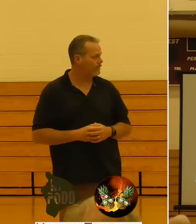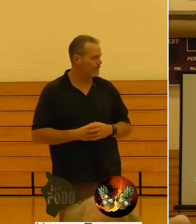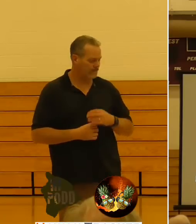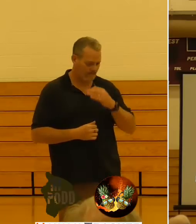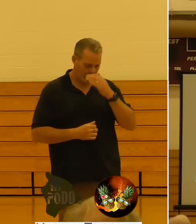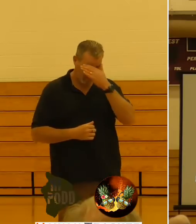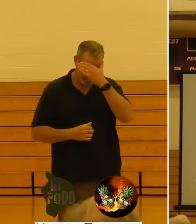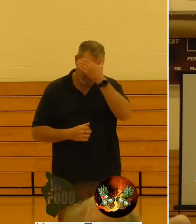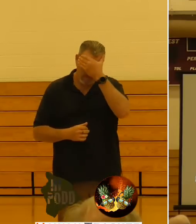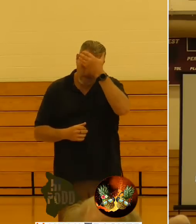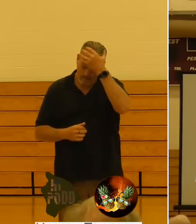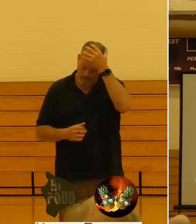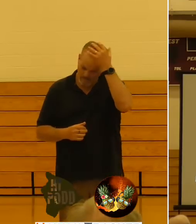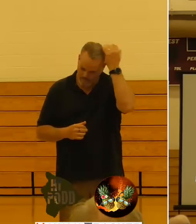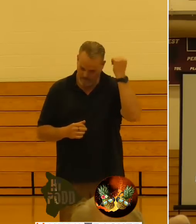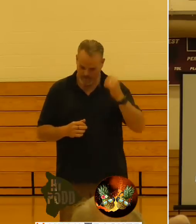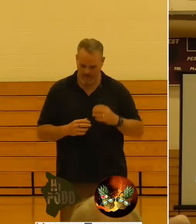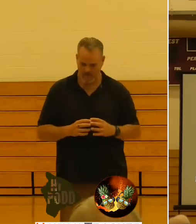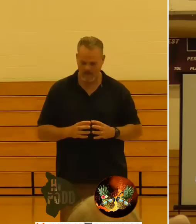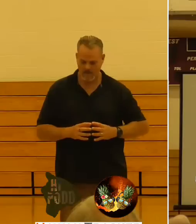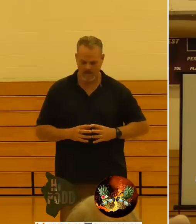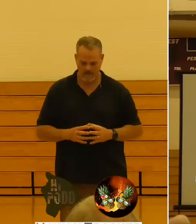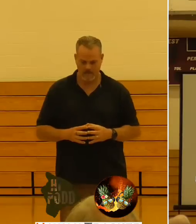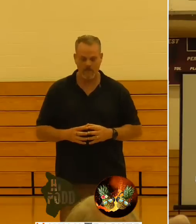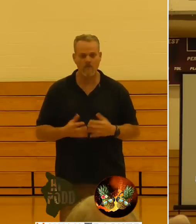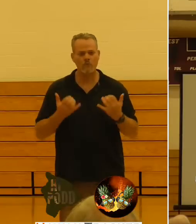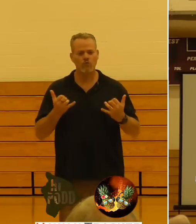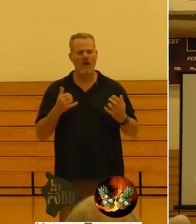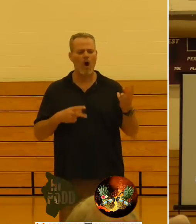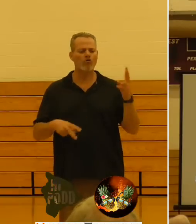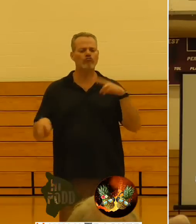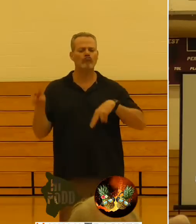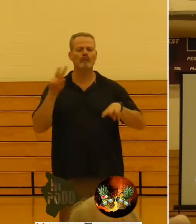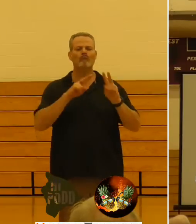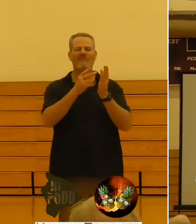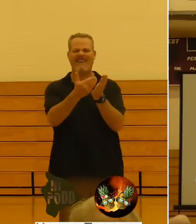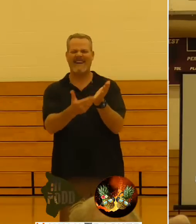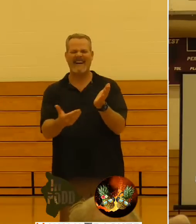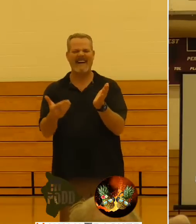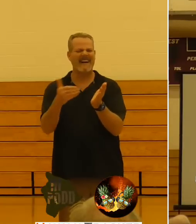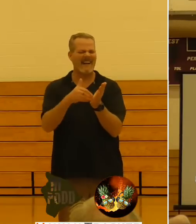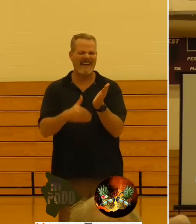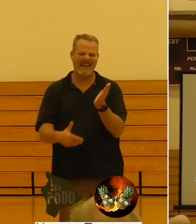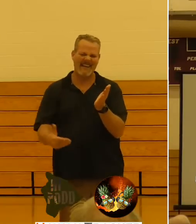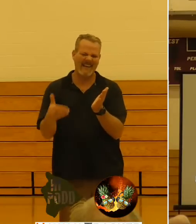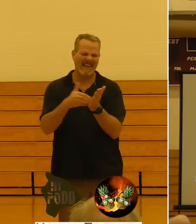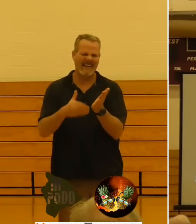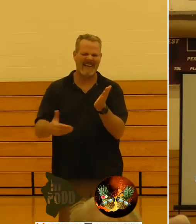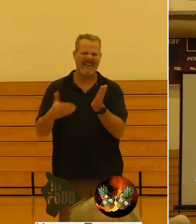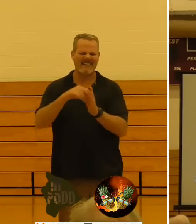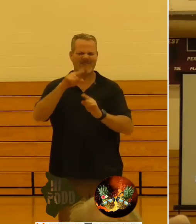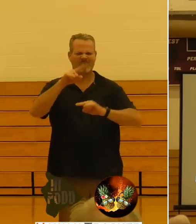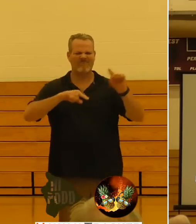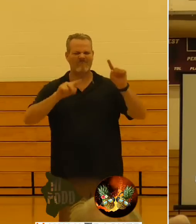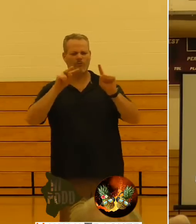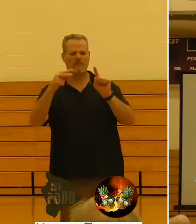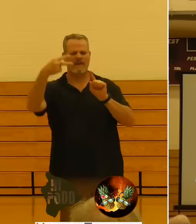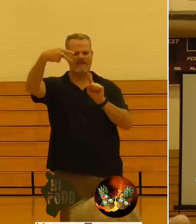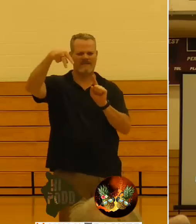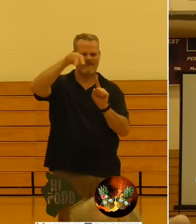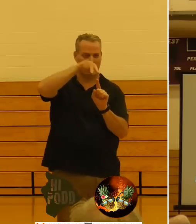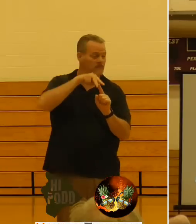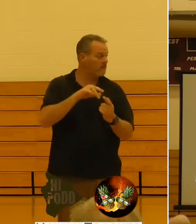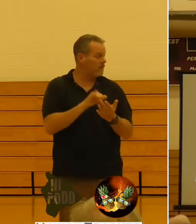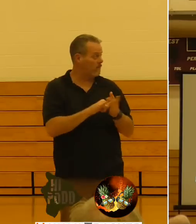Okay, so now we're just kind of going through and looking at it again. This is looking at data for what's happening